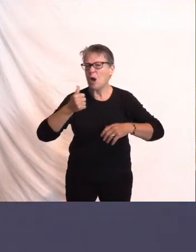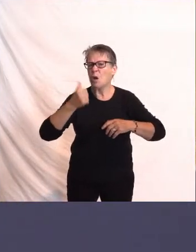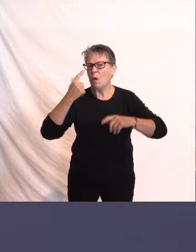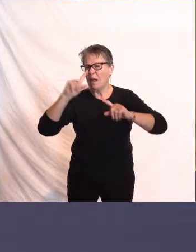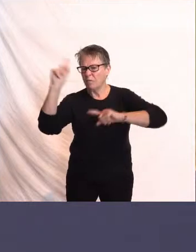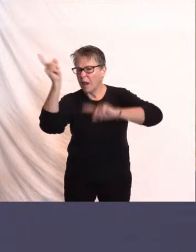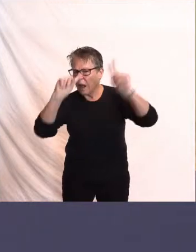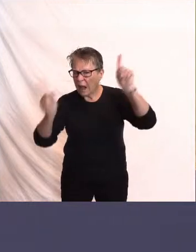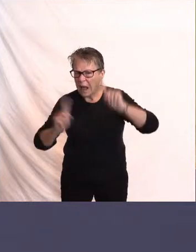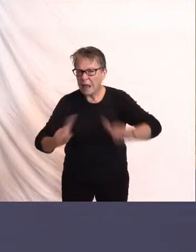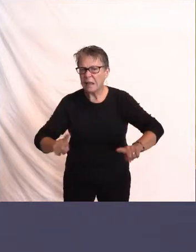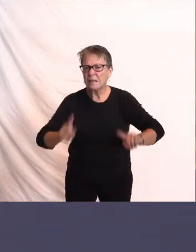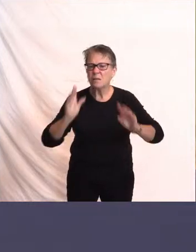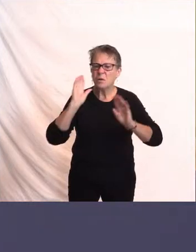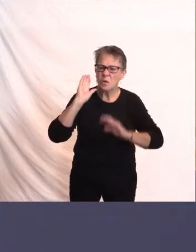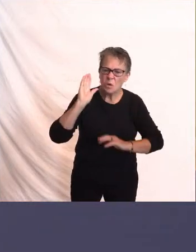surf